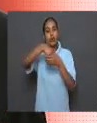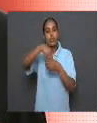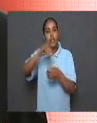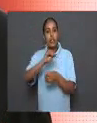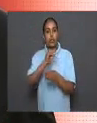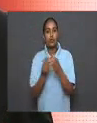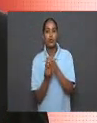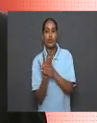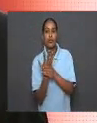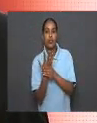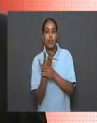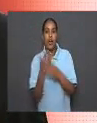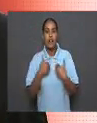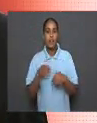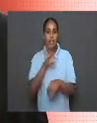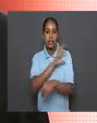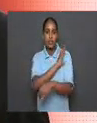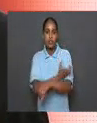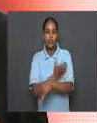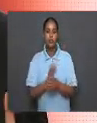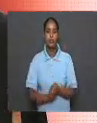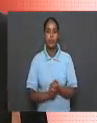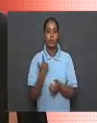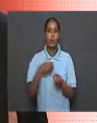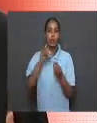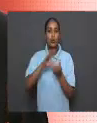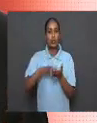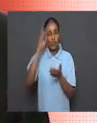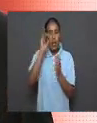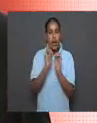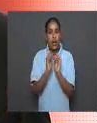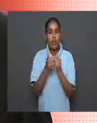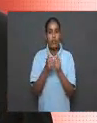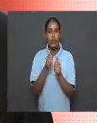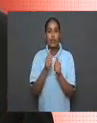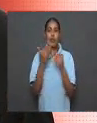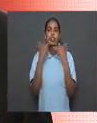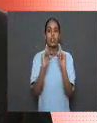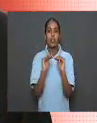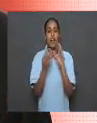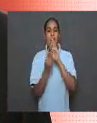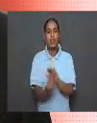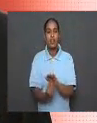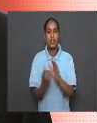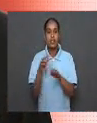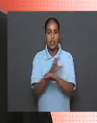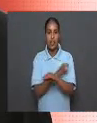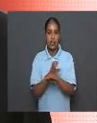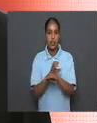outside source of energy. We also learned how concentration affects a